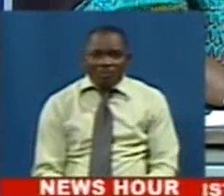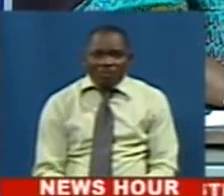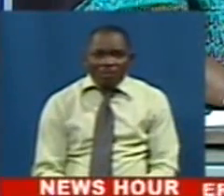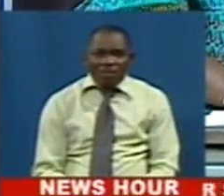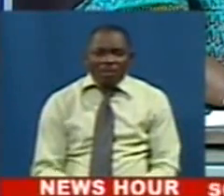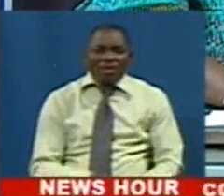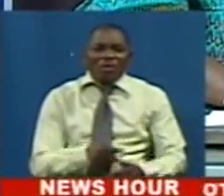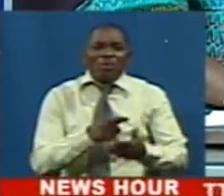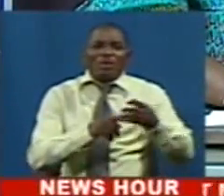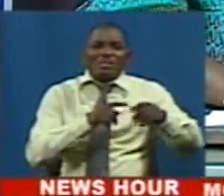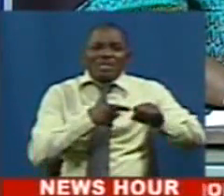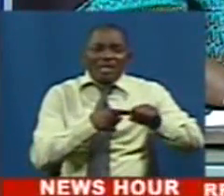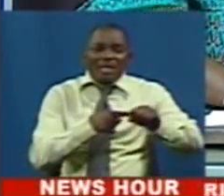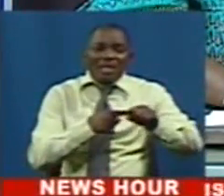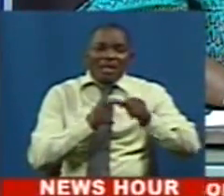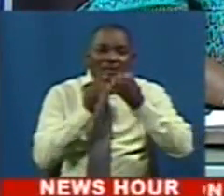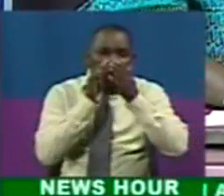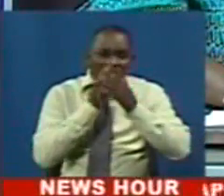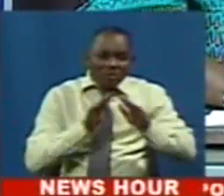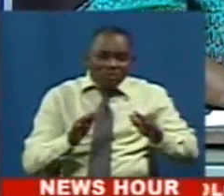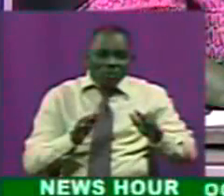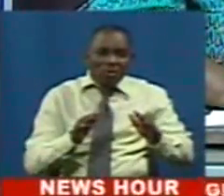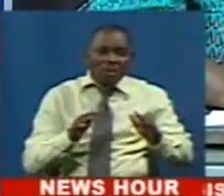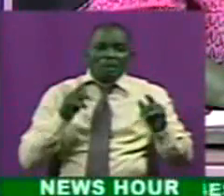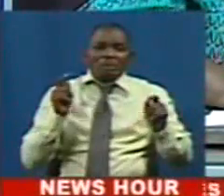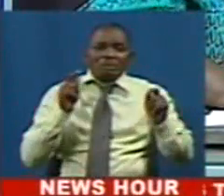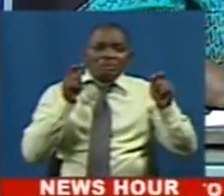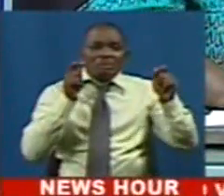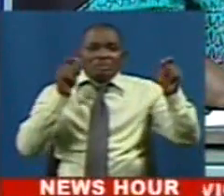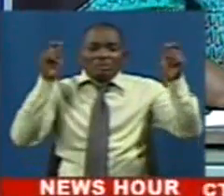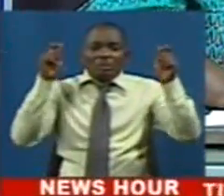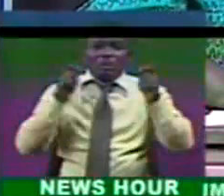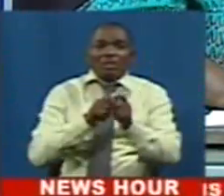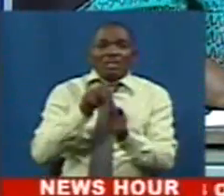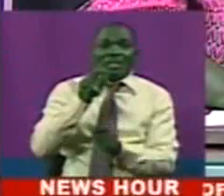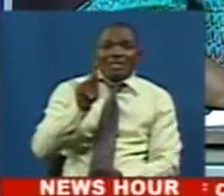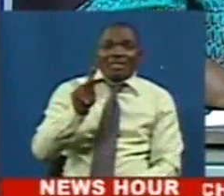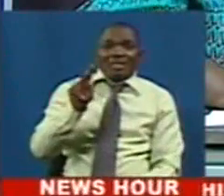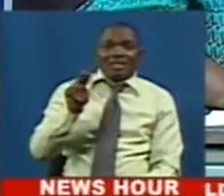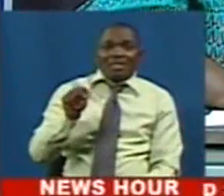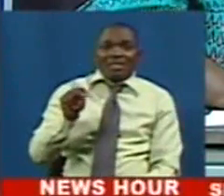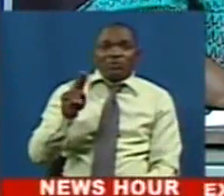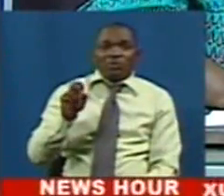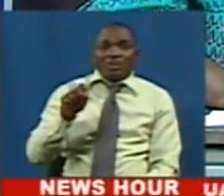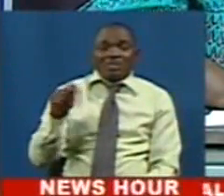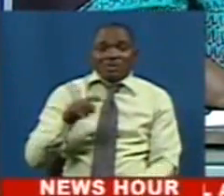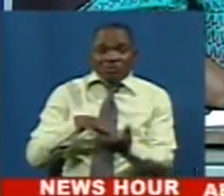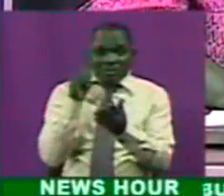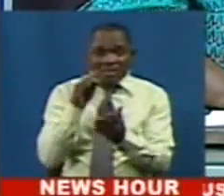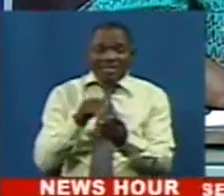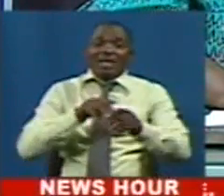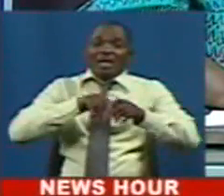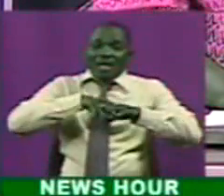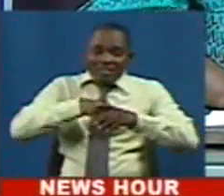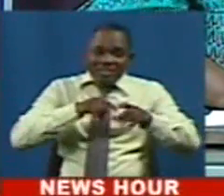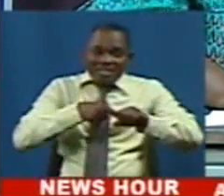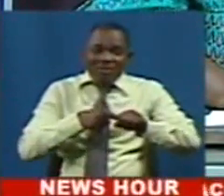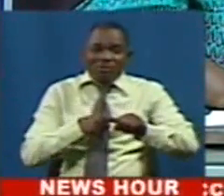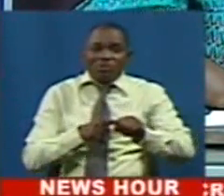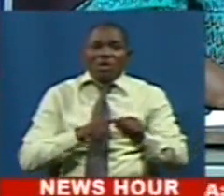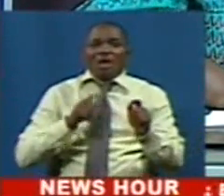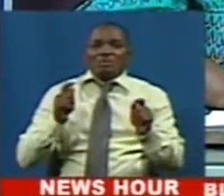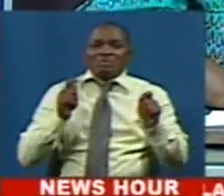What started as a peaceful protest march by students of the Kwame Nkrumah University of Science and Technology, Knust, turned